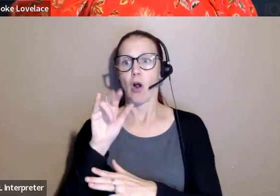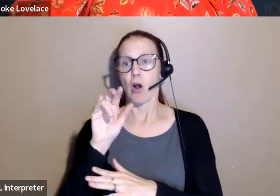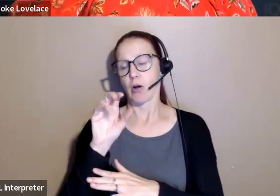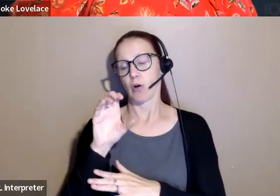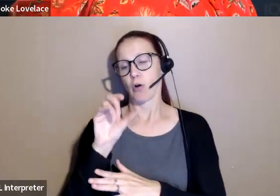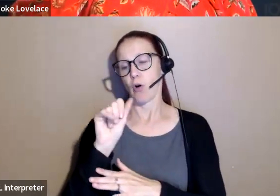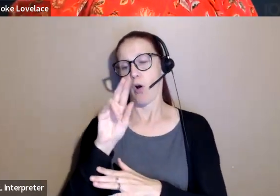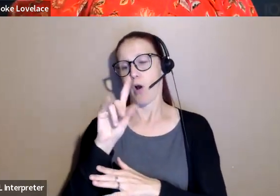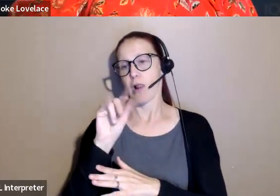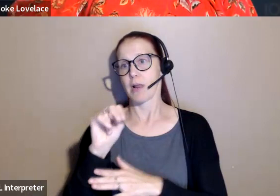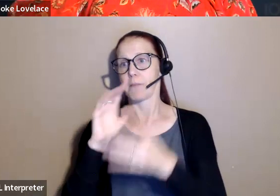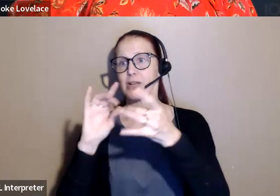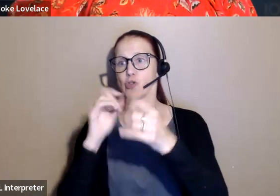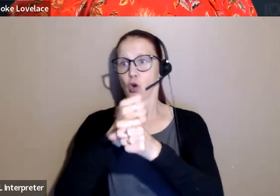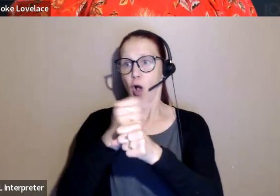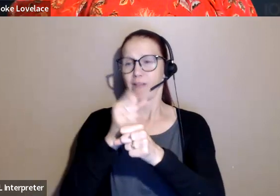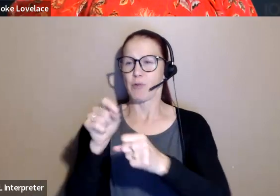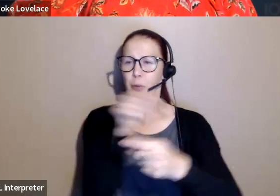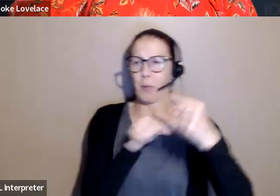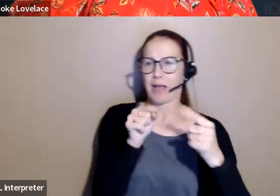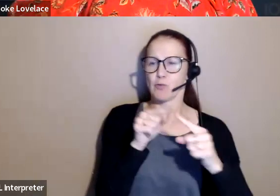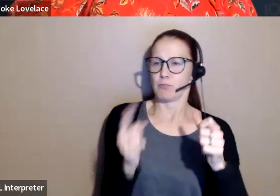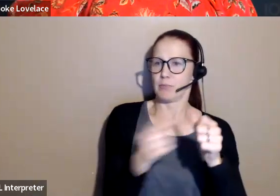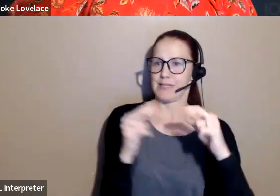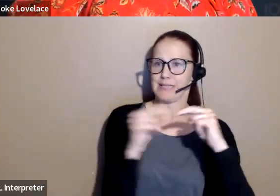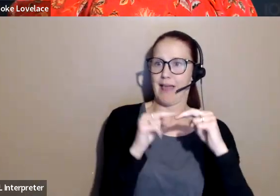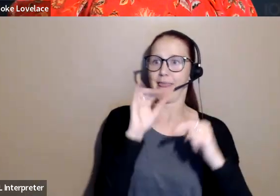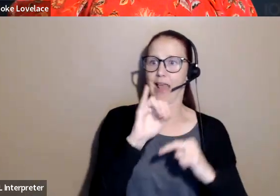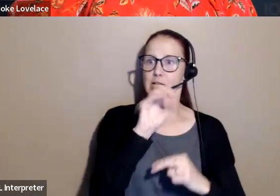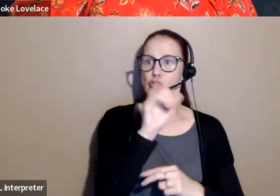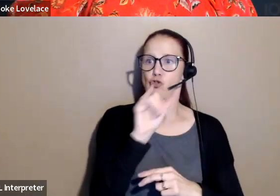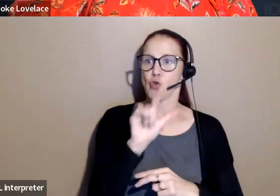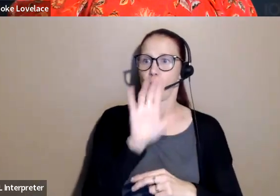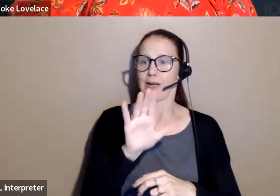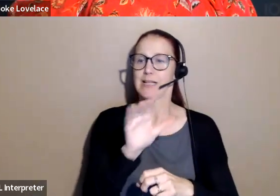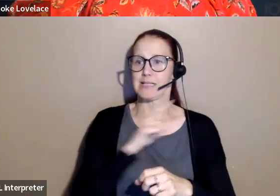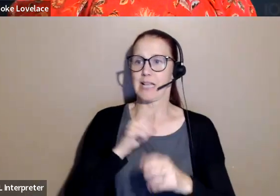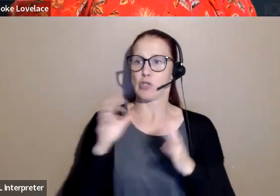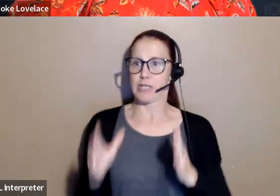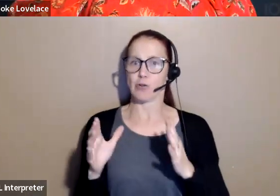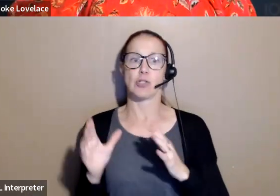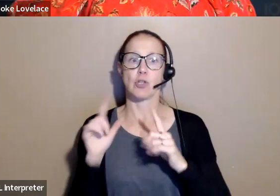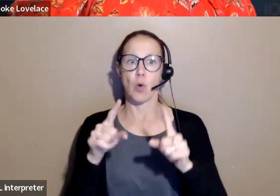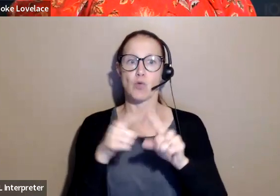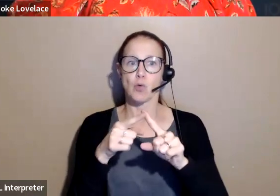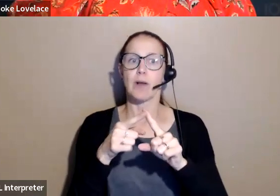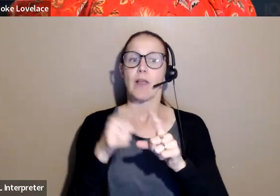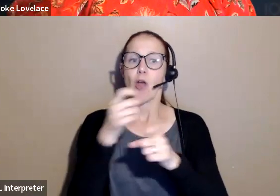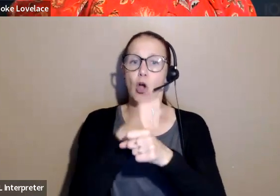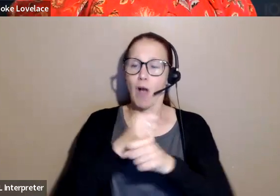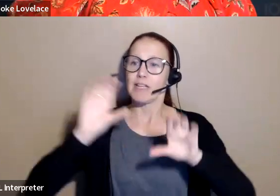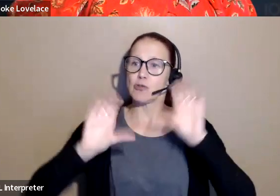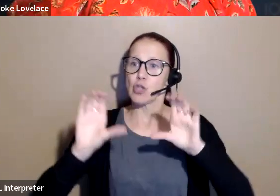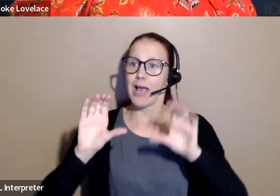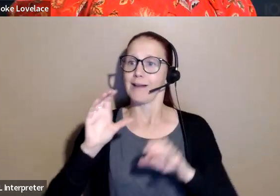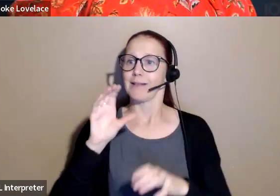back to that previous slide because that is a picture of Joel and his legislators at the Coffee Cats Cafe